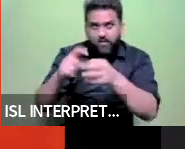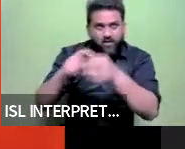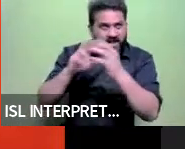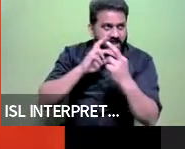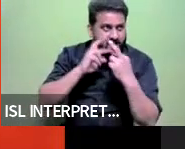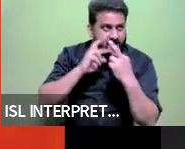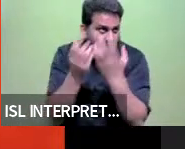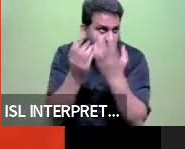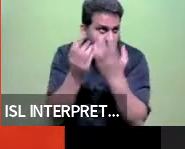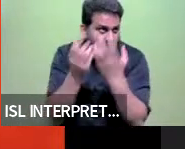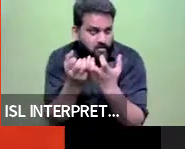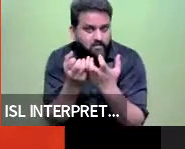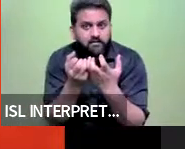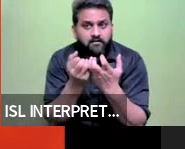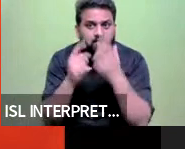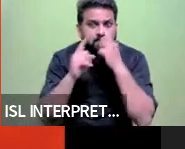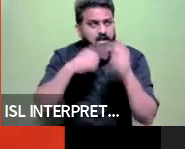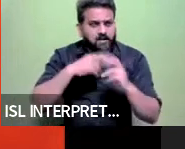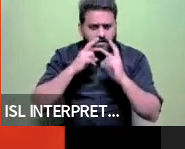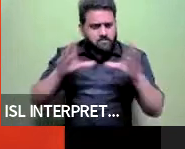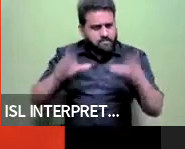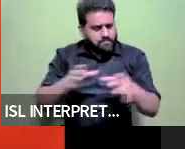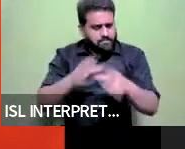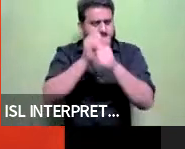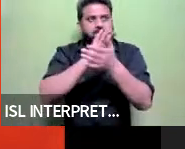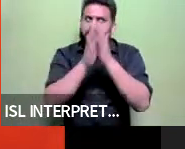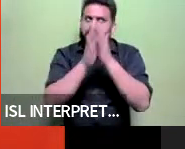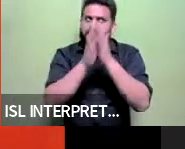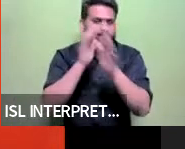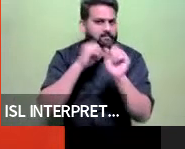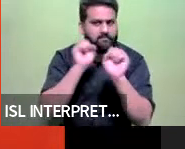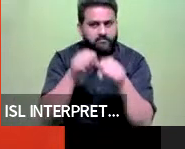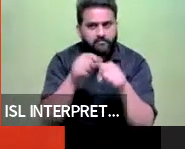and conclude my argument? You